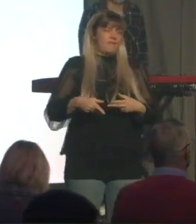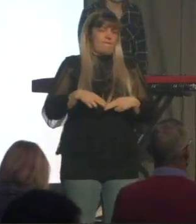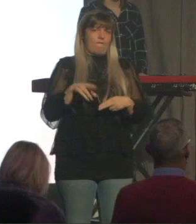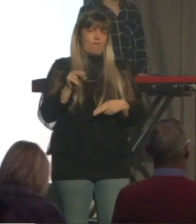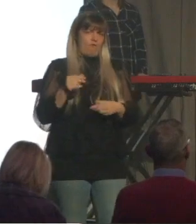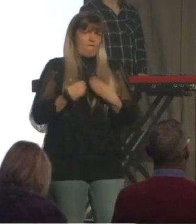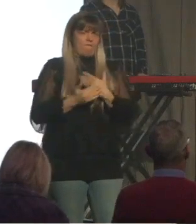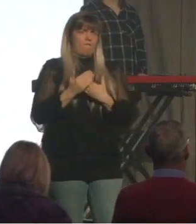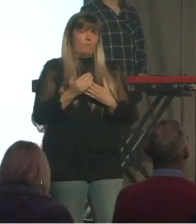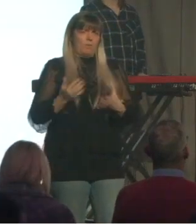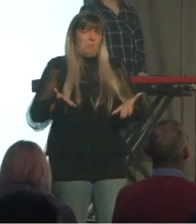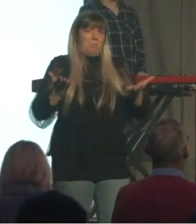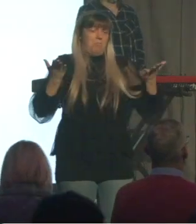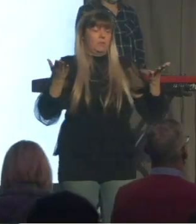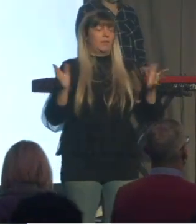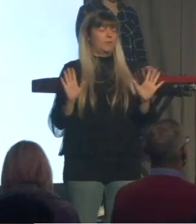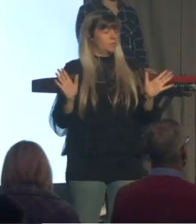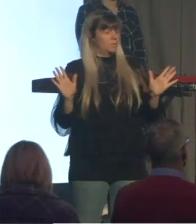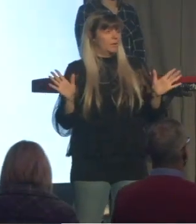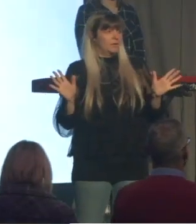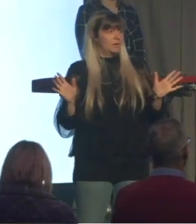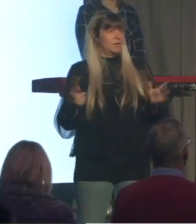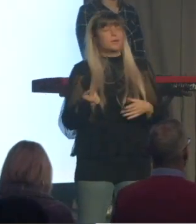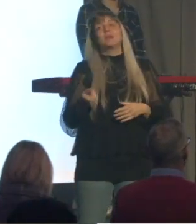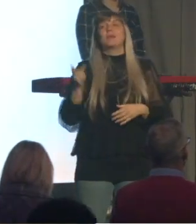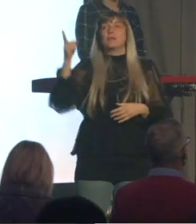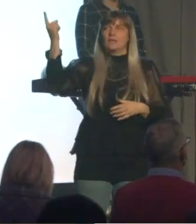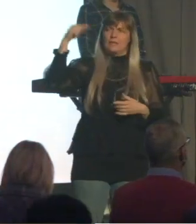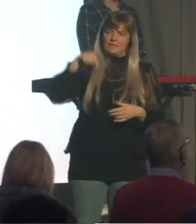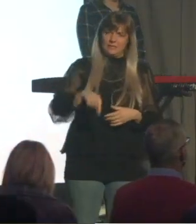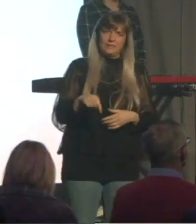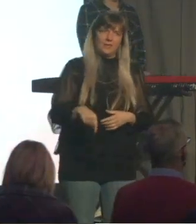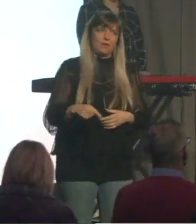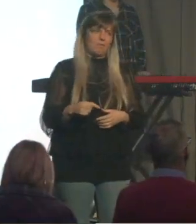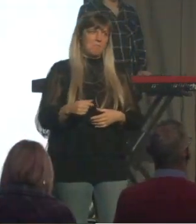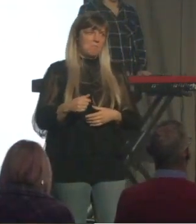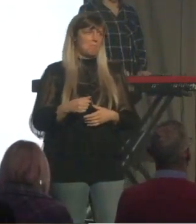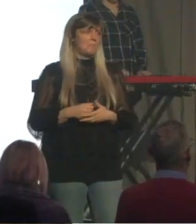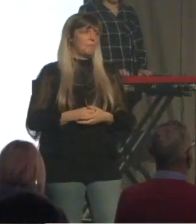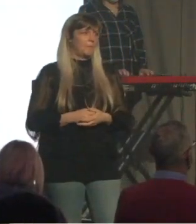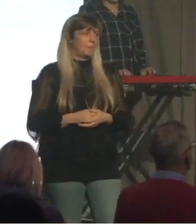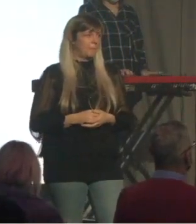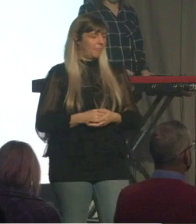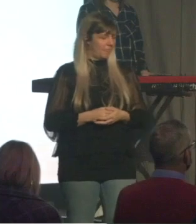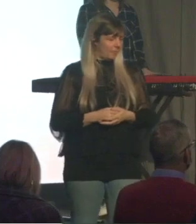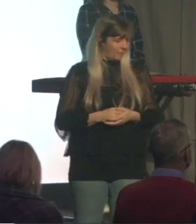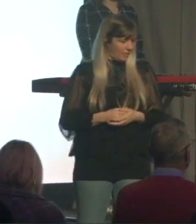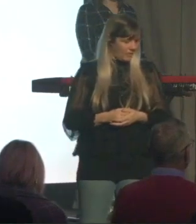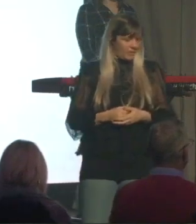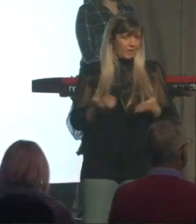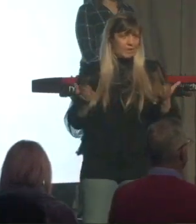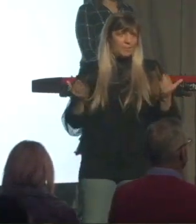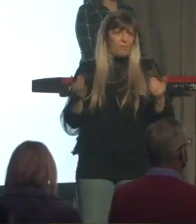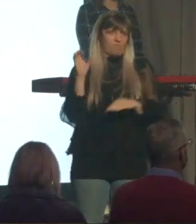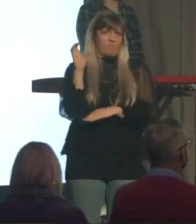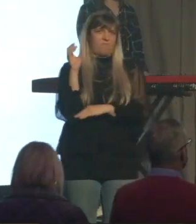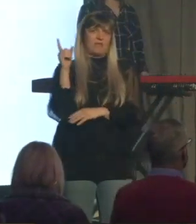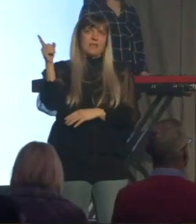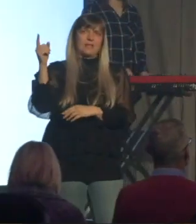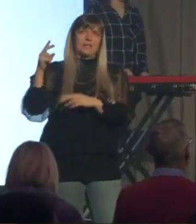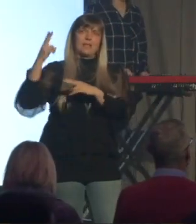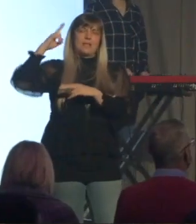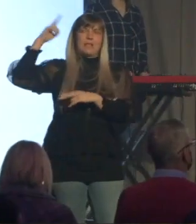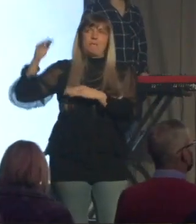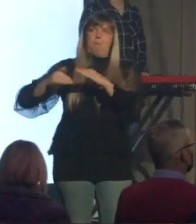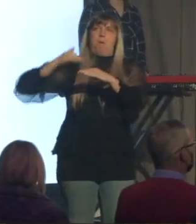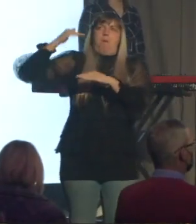it from the heart, then he's going to be here. He's going to come. He's already been here at 9:30 service. Come on, church, he is the name above every other